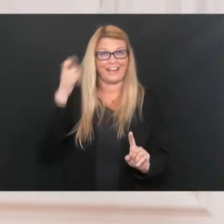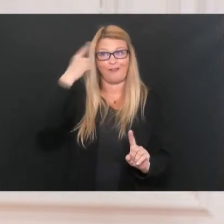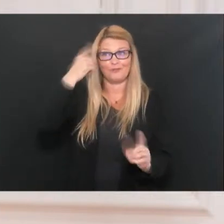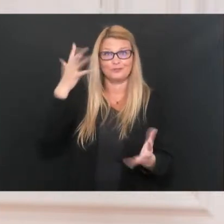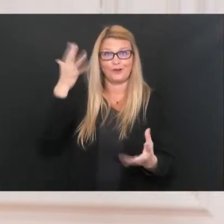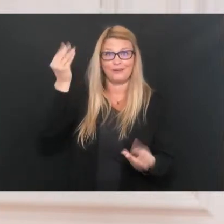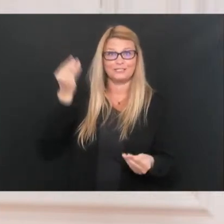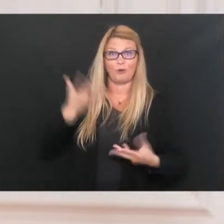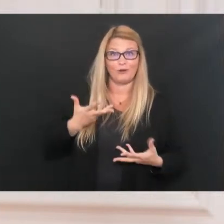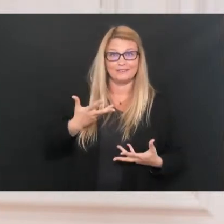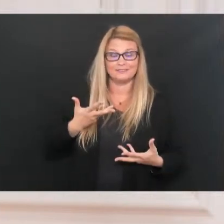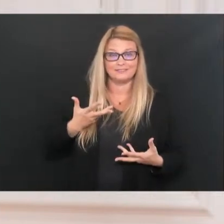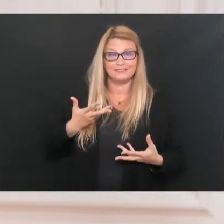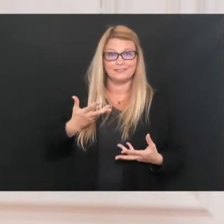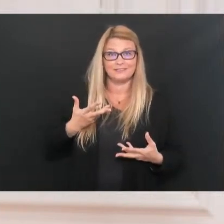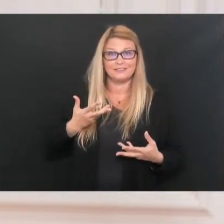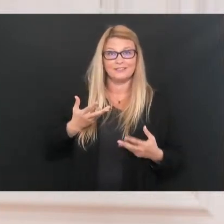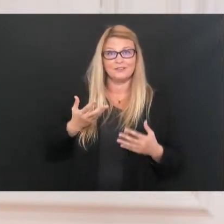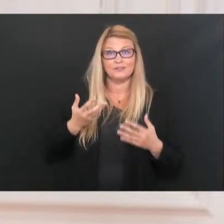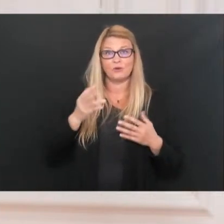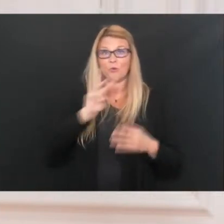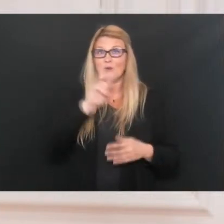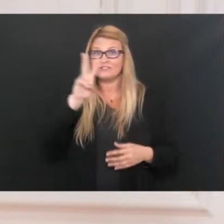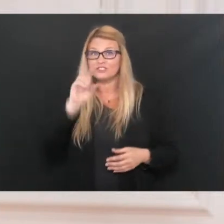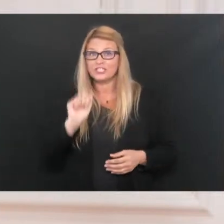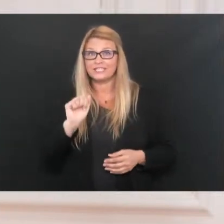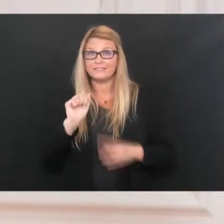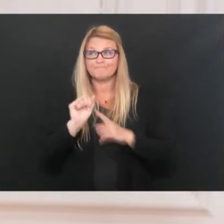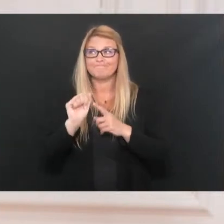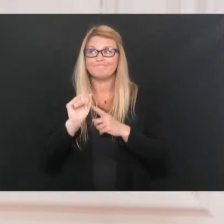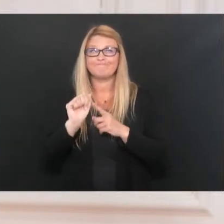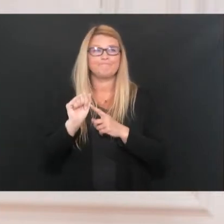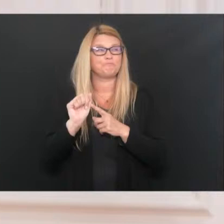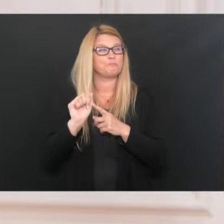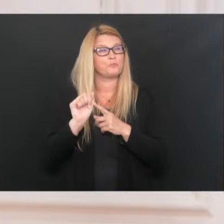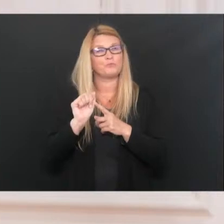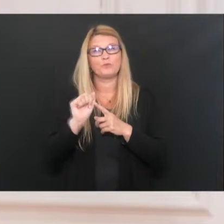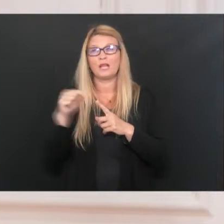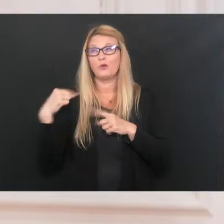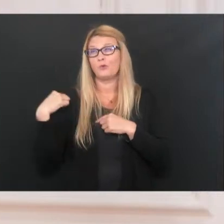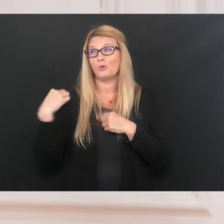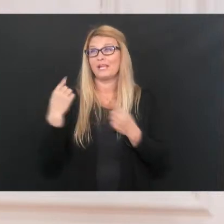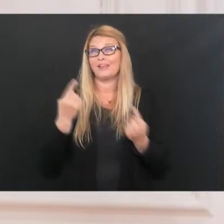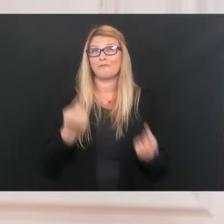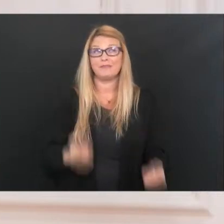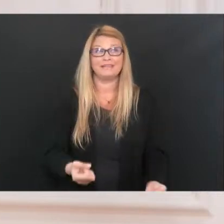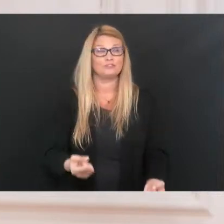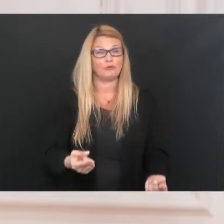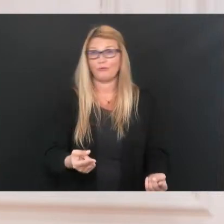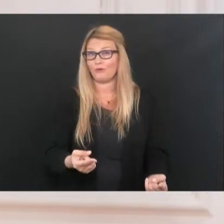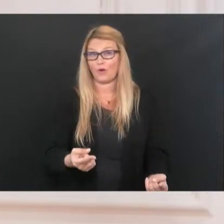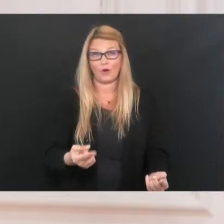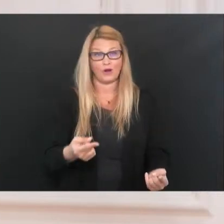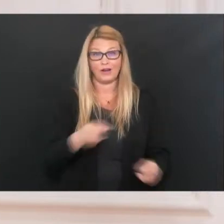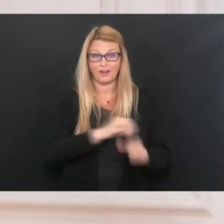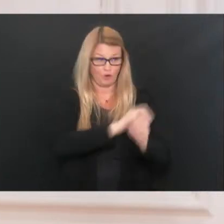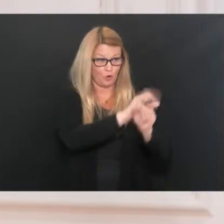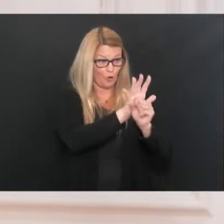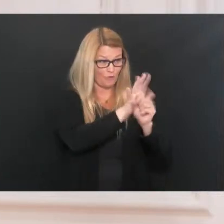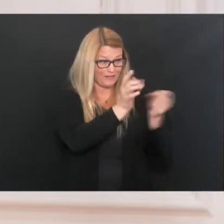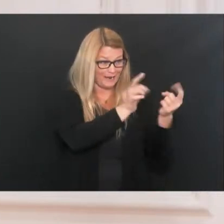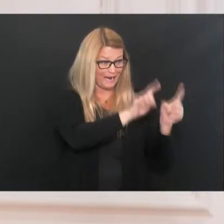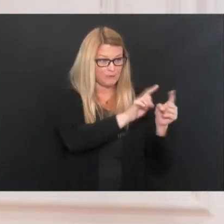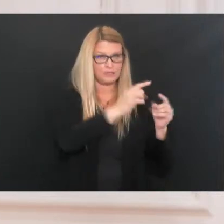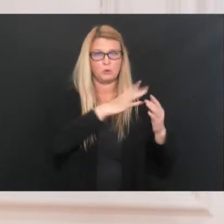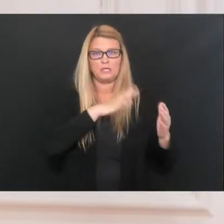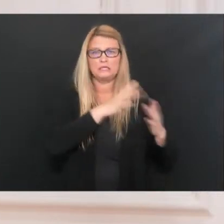pointed out, is that West Virginia has been a leader in this response to